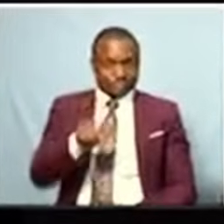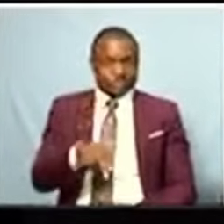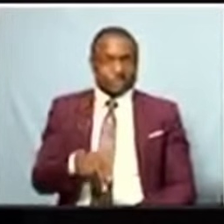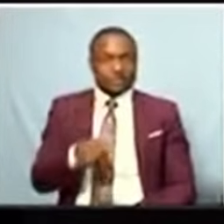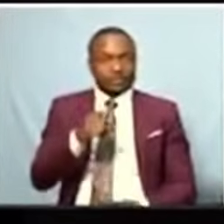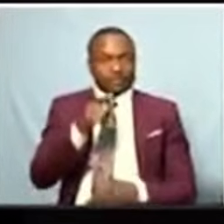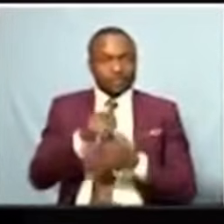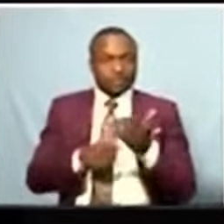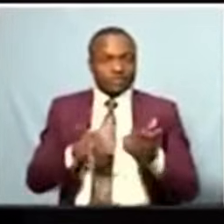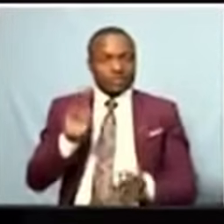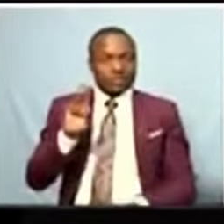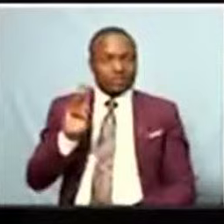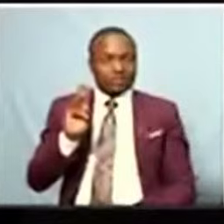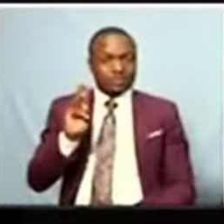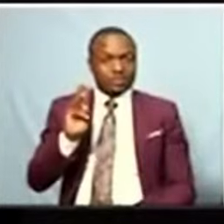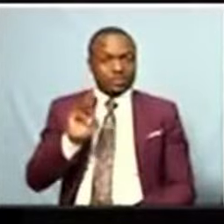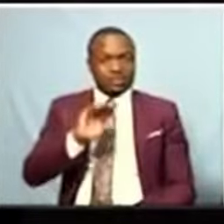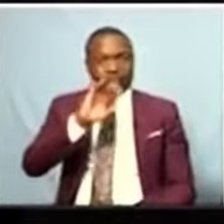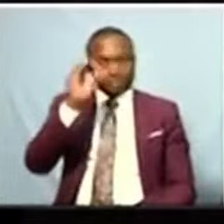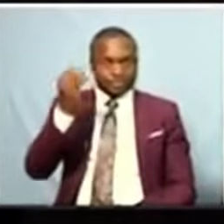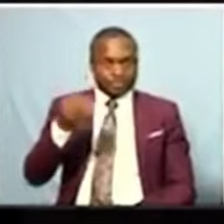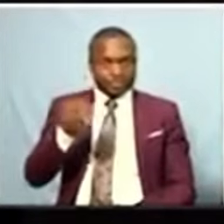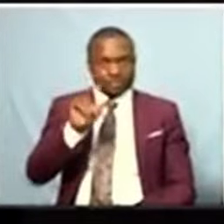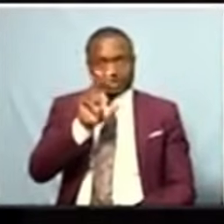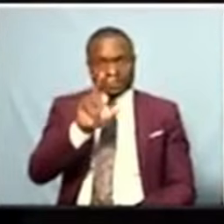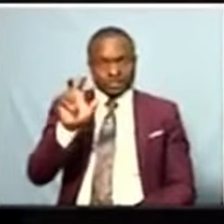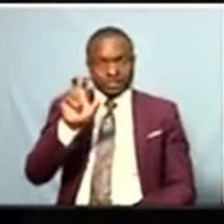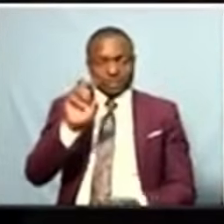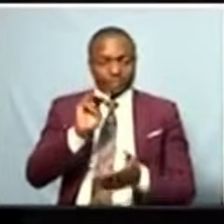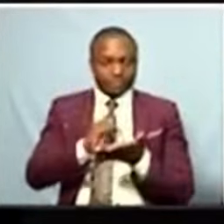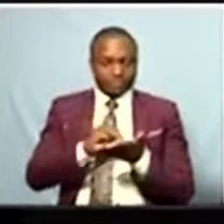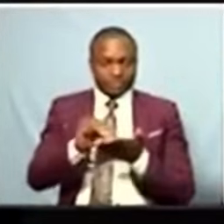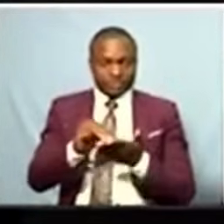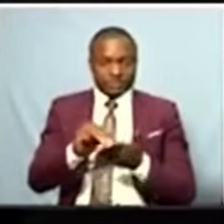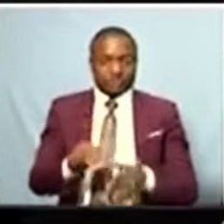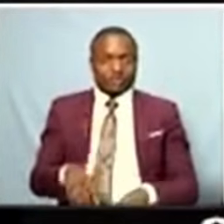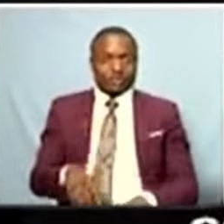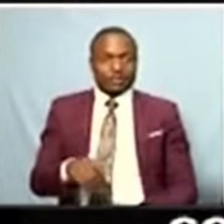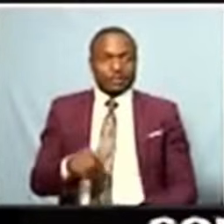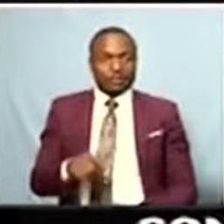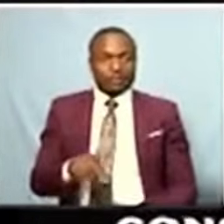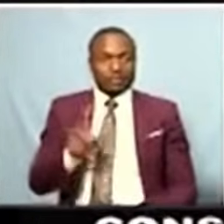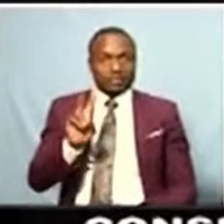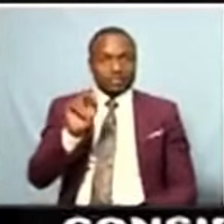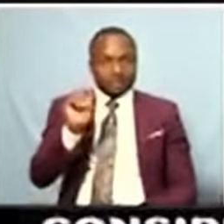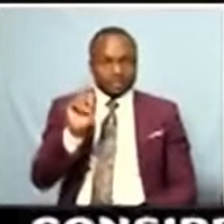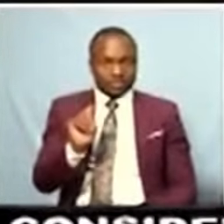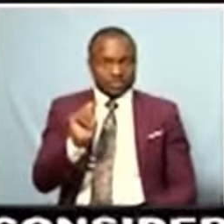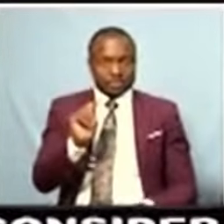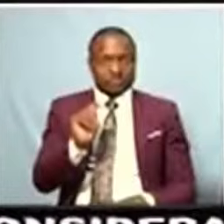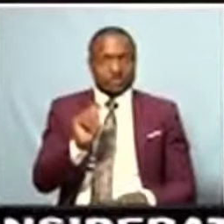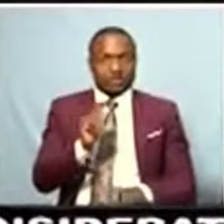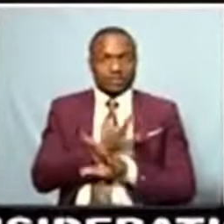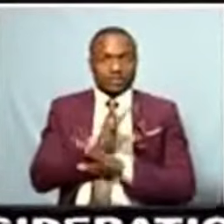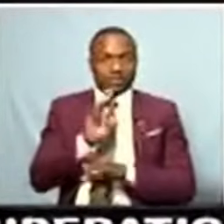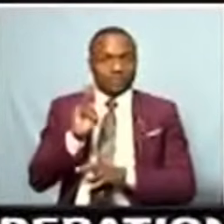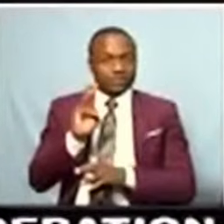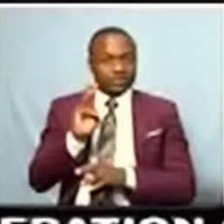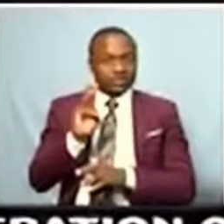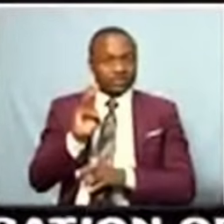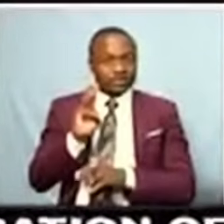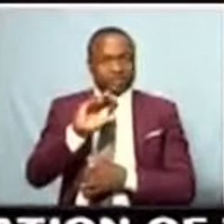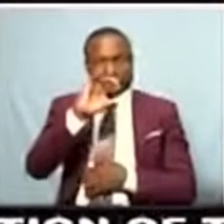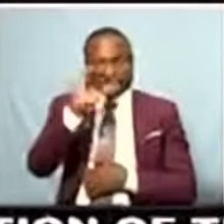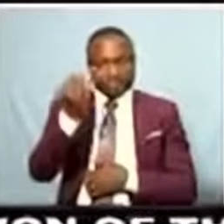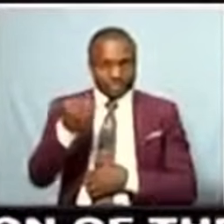What is 16% of 300 million? Because I believe VAT in Zambia is 16%, isn't it?